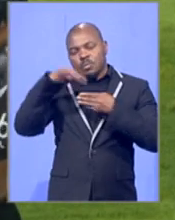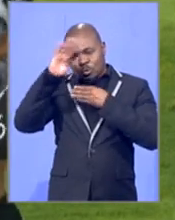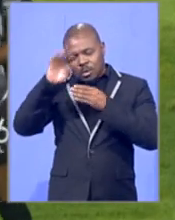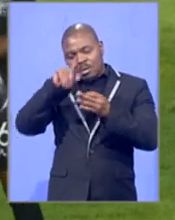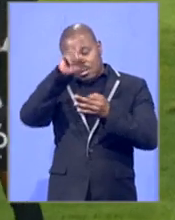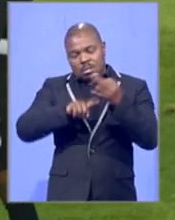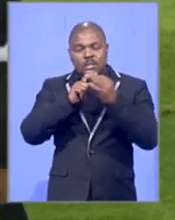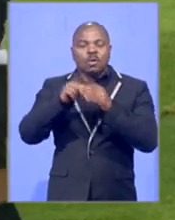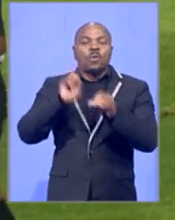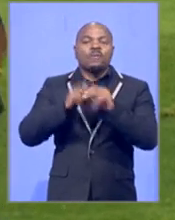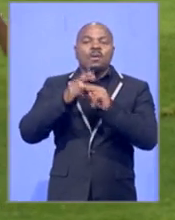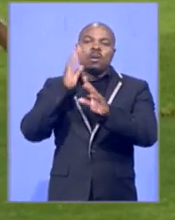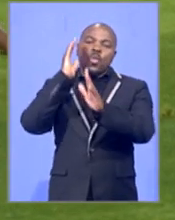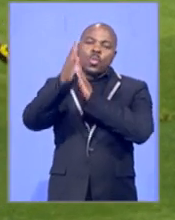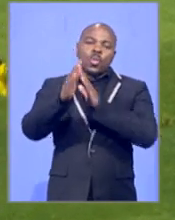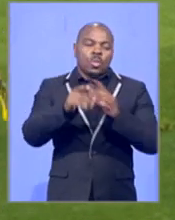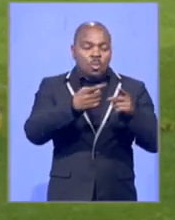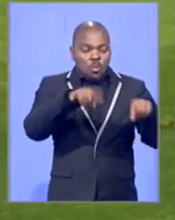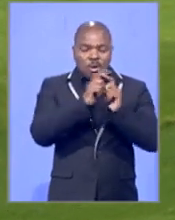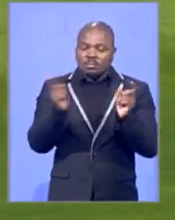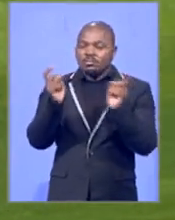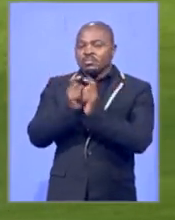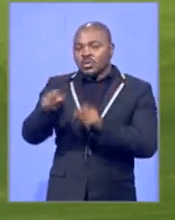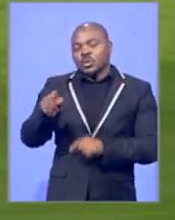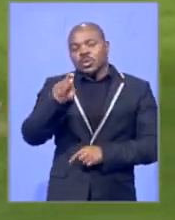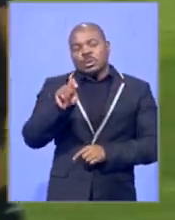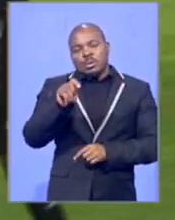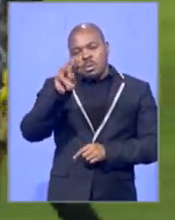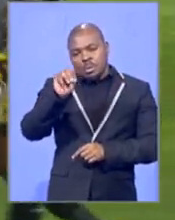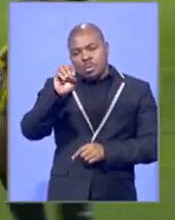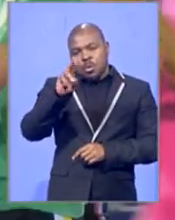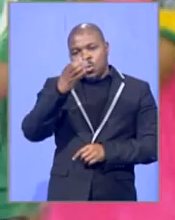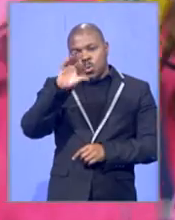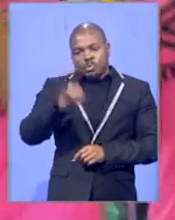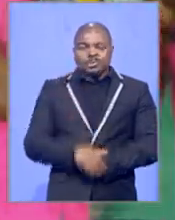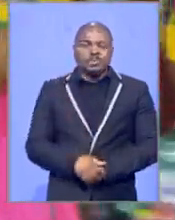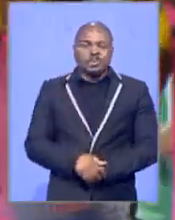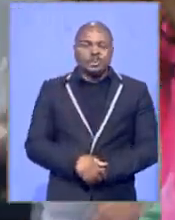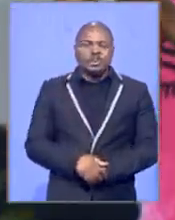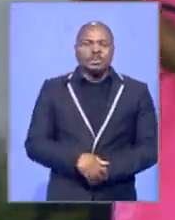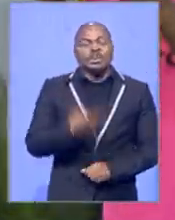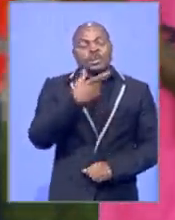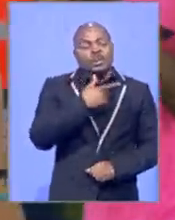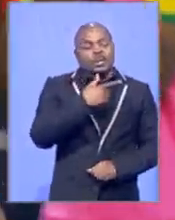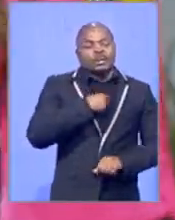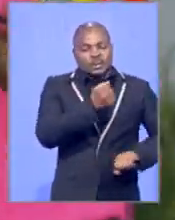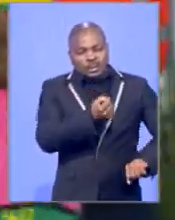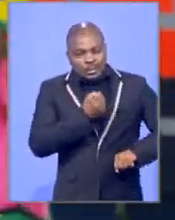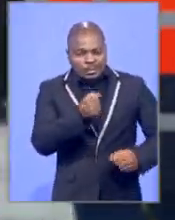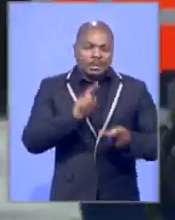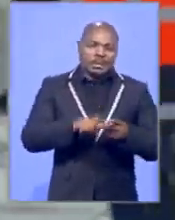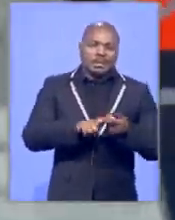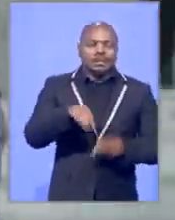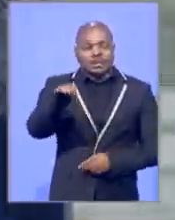fetetse kwa dikota finaleng koo ba ileng go kopana le ba amogela baeng e leng Morocco, Zambia, Senegal le Cameroon mo metshamekong